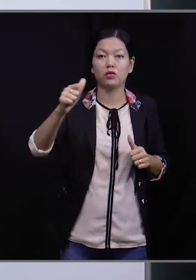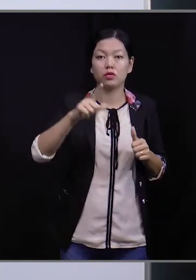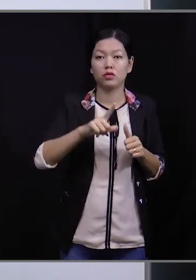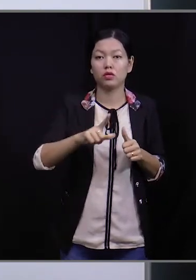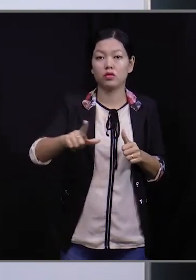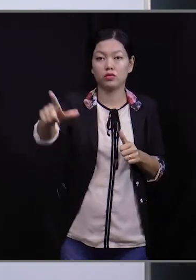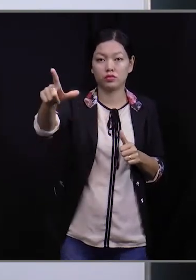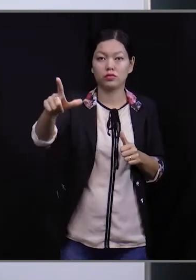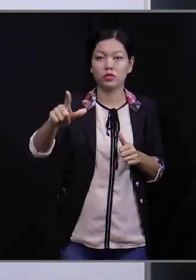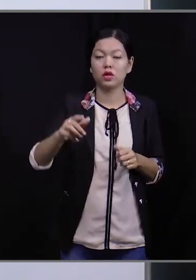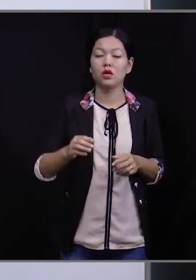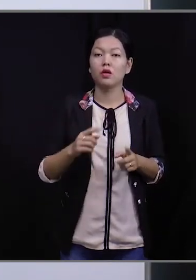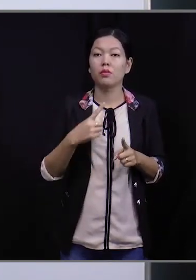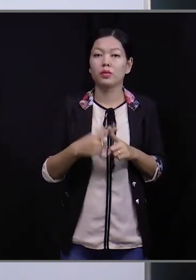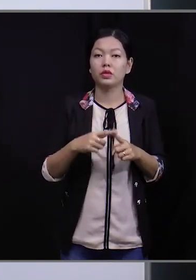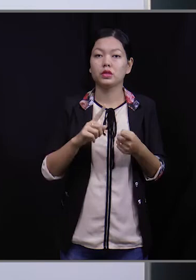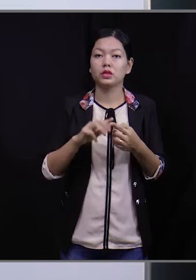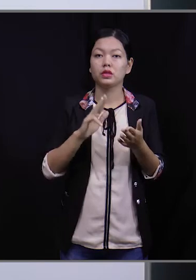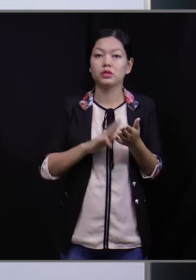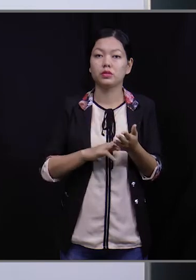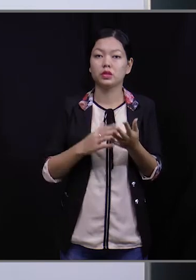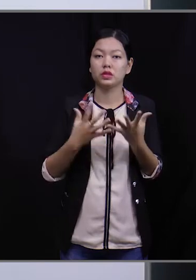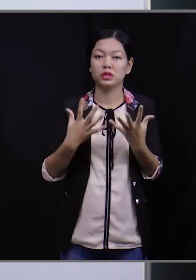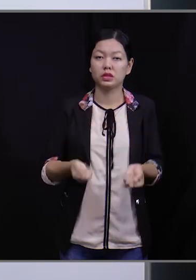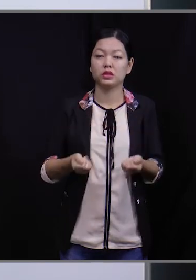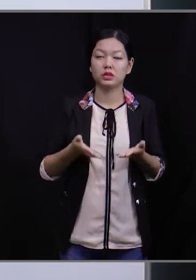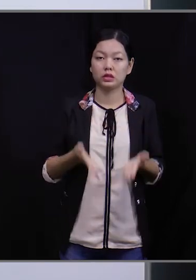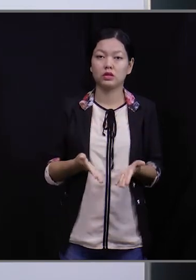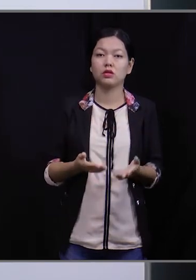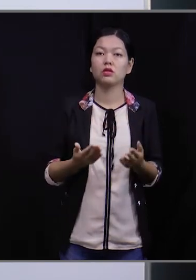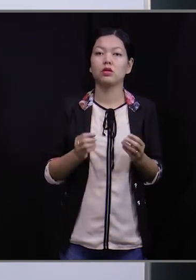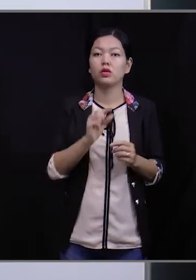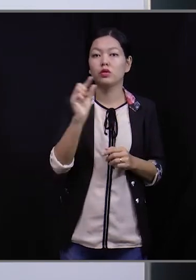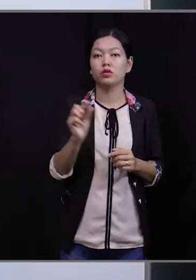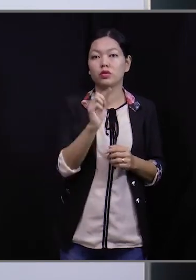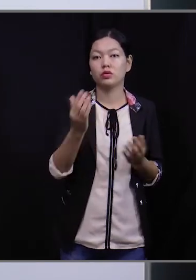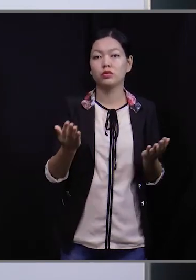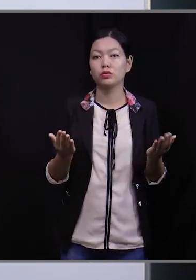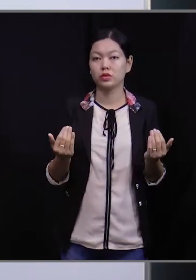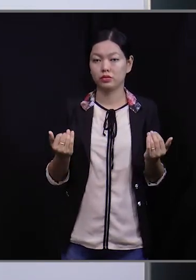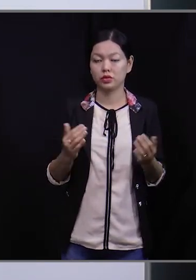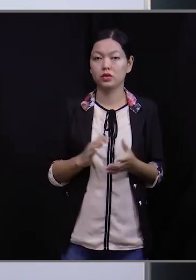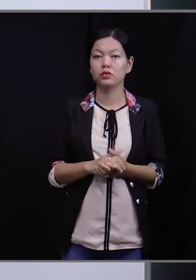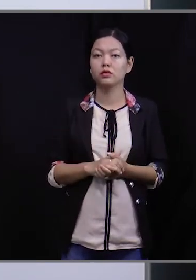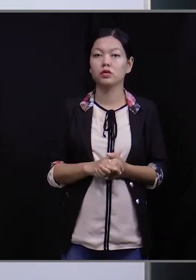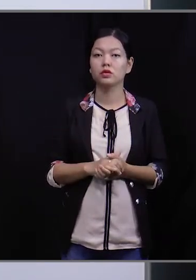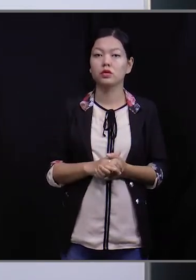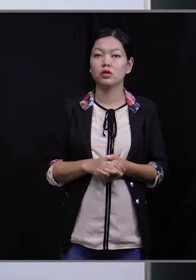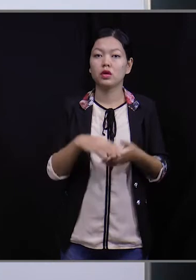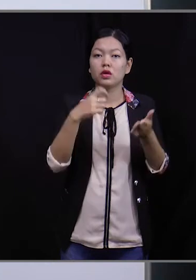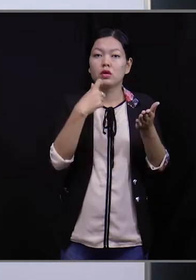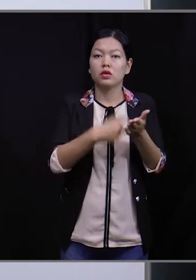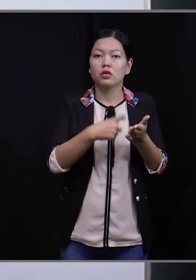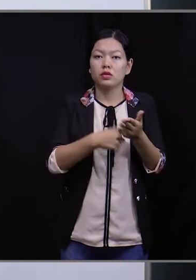times of emergency. What then is bank rate? What then is repo rate? This is